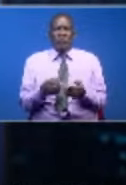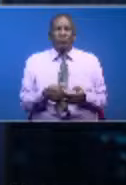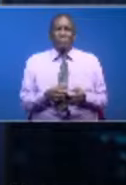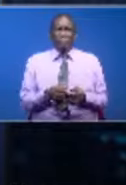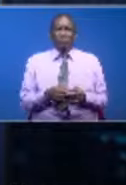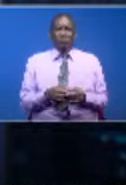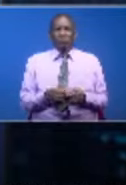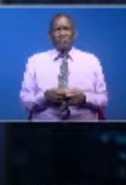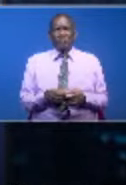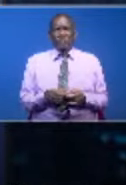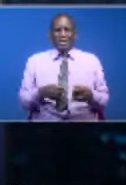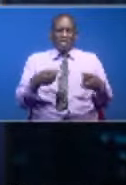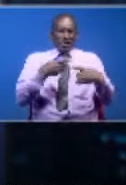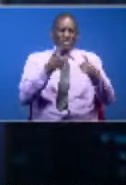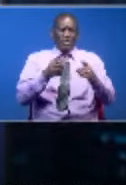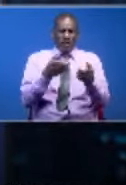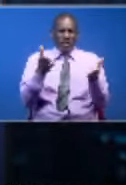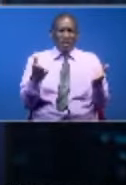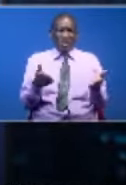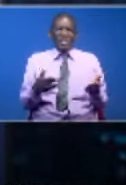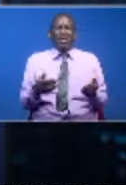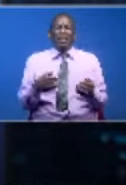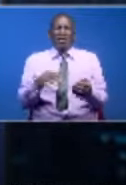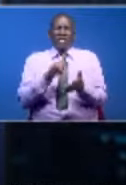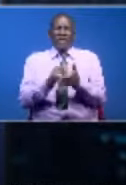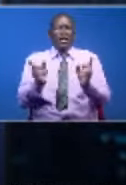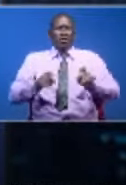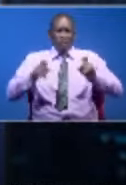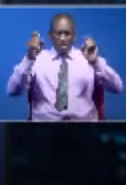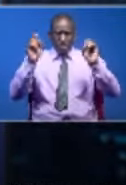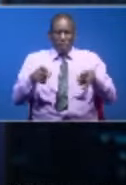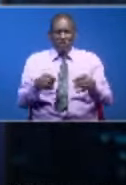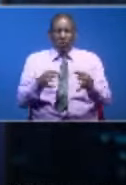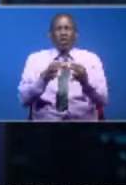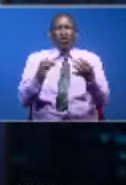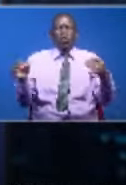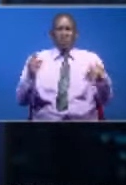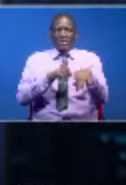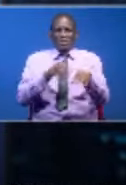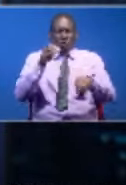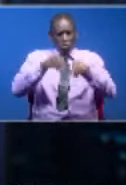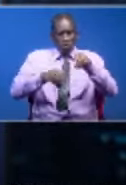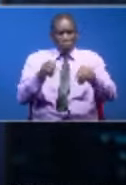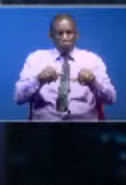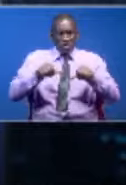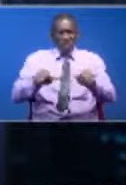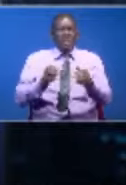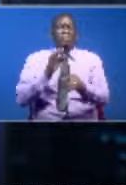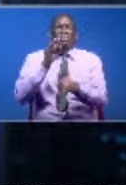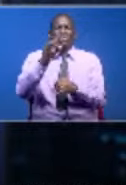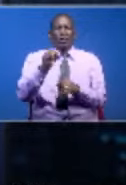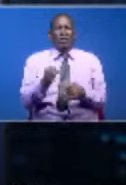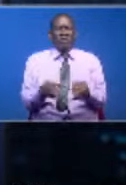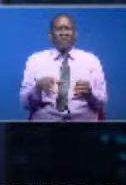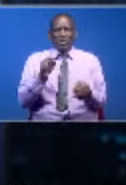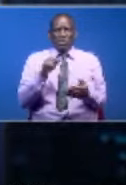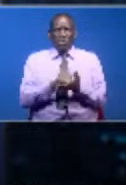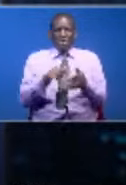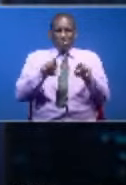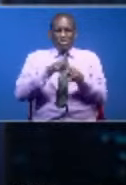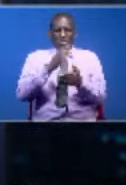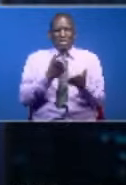and various things that are not necessarily over the long term contributing to a sustainable future. So that's also something